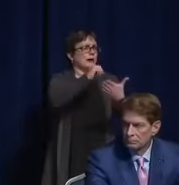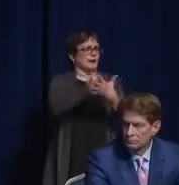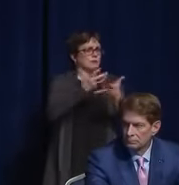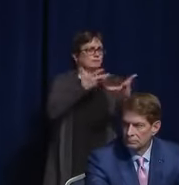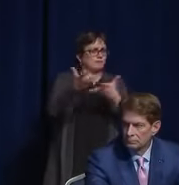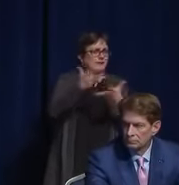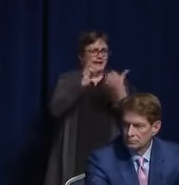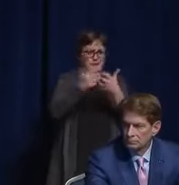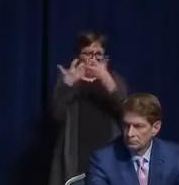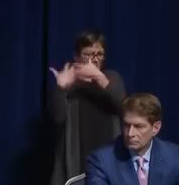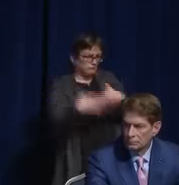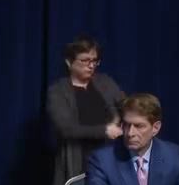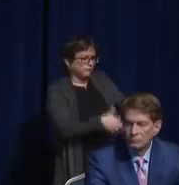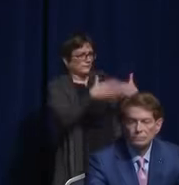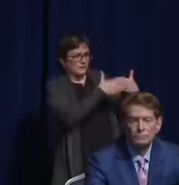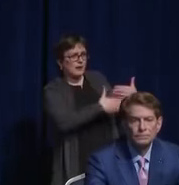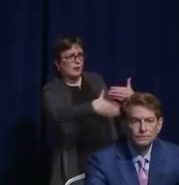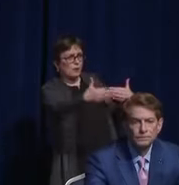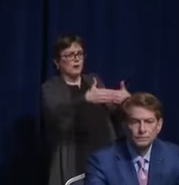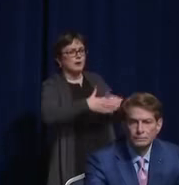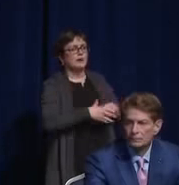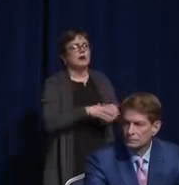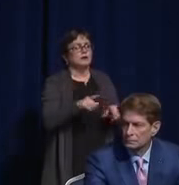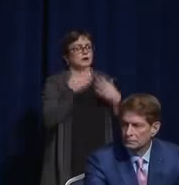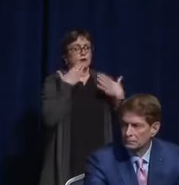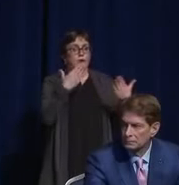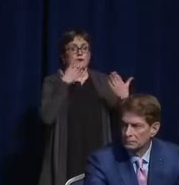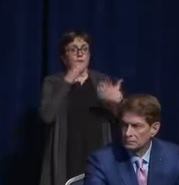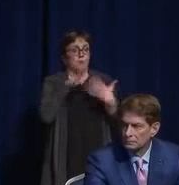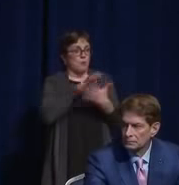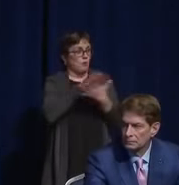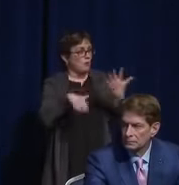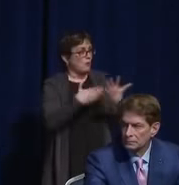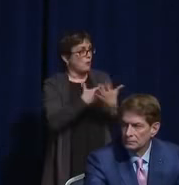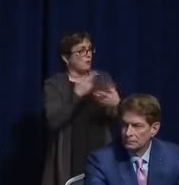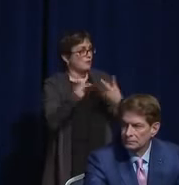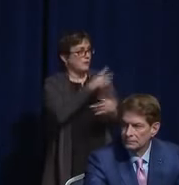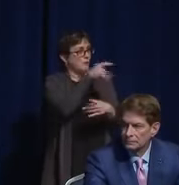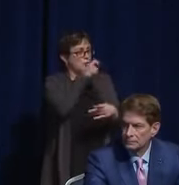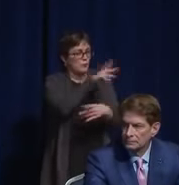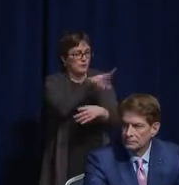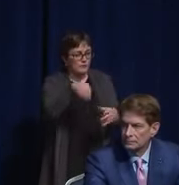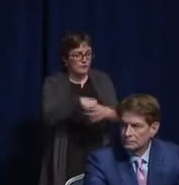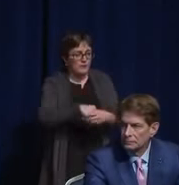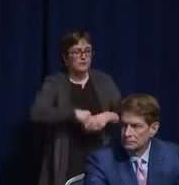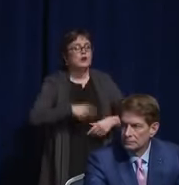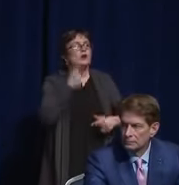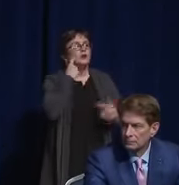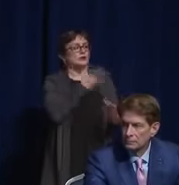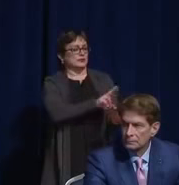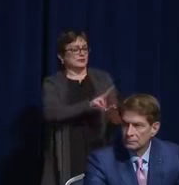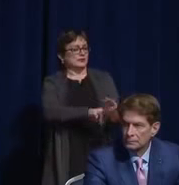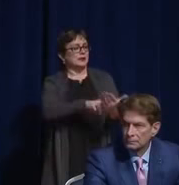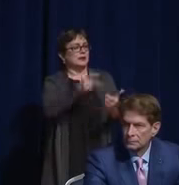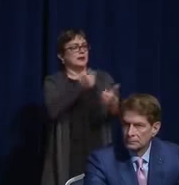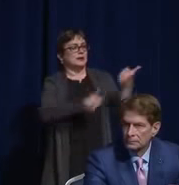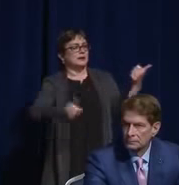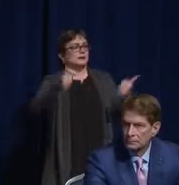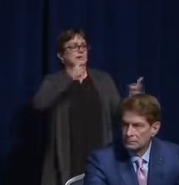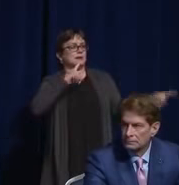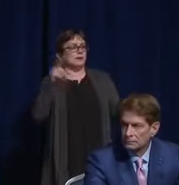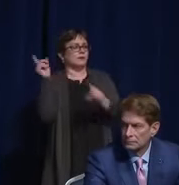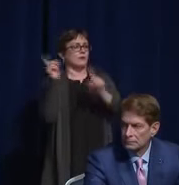mentioned, for the reason that Secretary Isha is with us, I've just signed an executive order pertaining to upcoming elections and ensuring